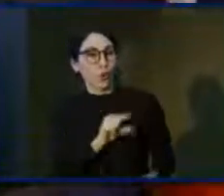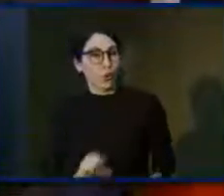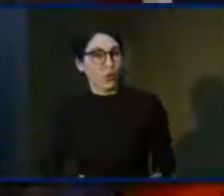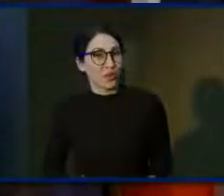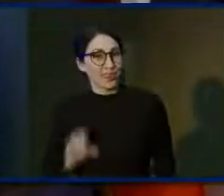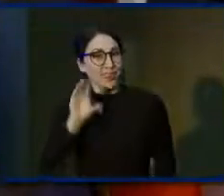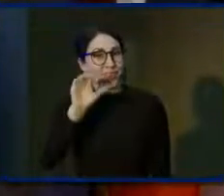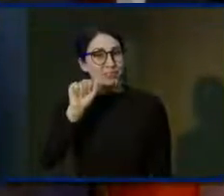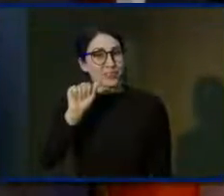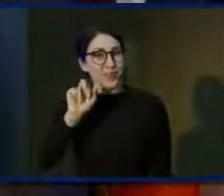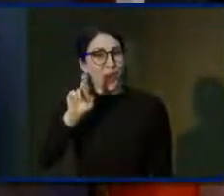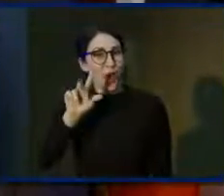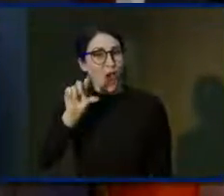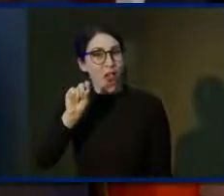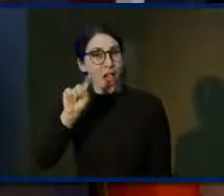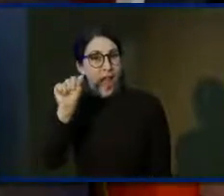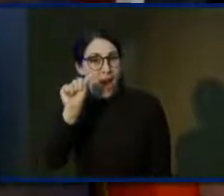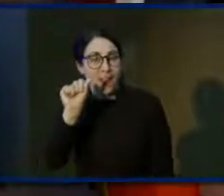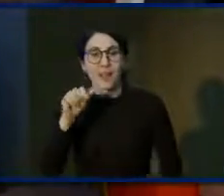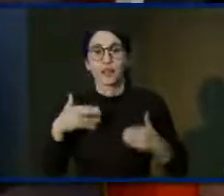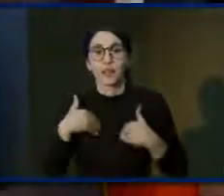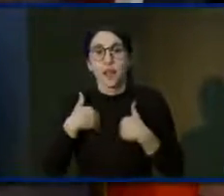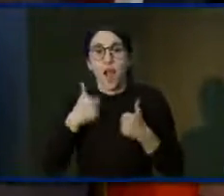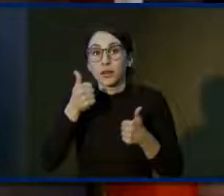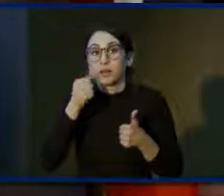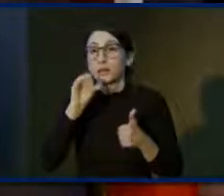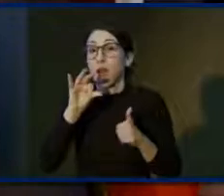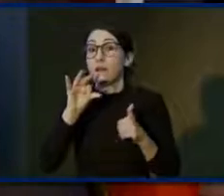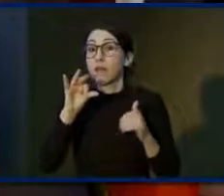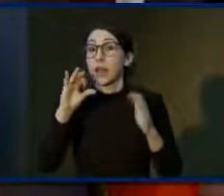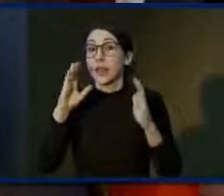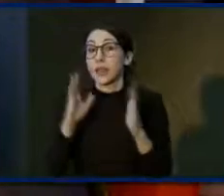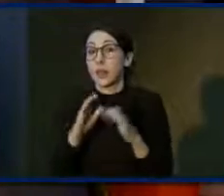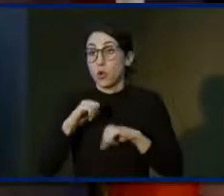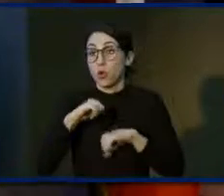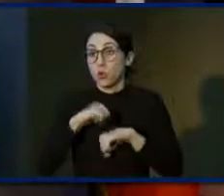LaNier, the youngest of the Little Rock Nine.